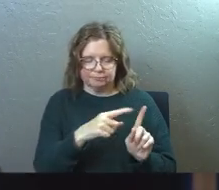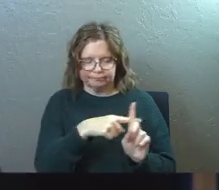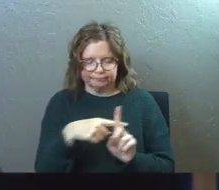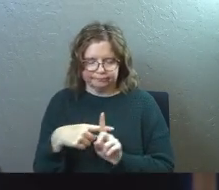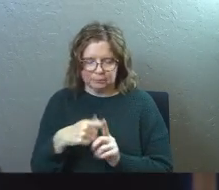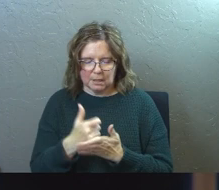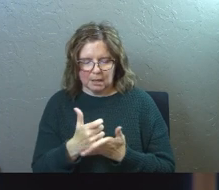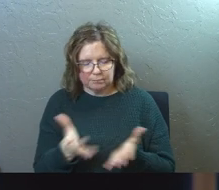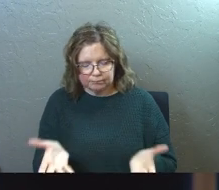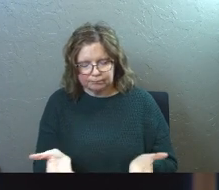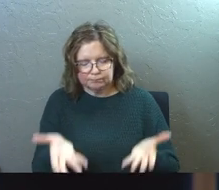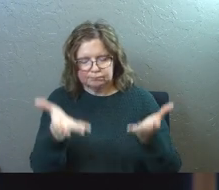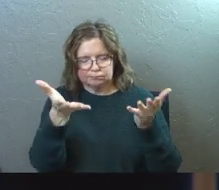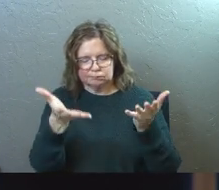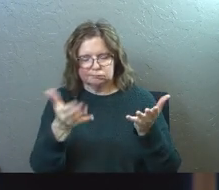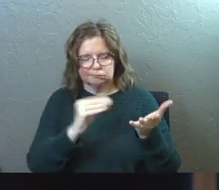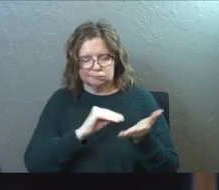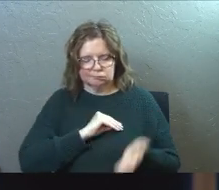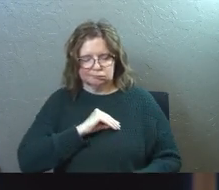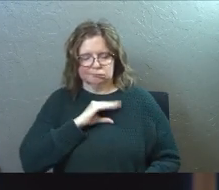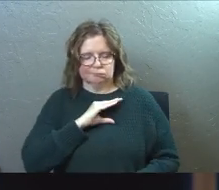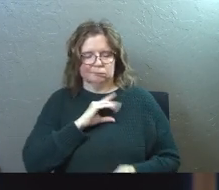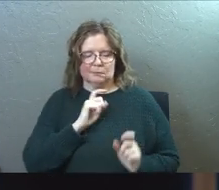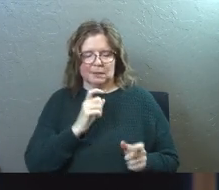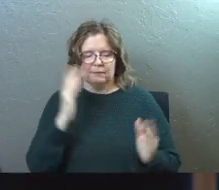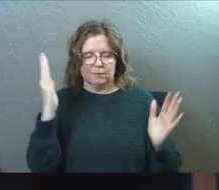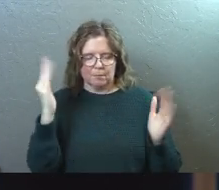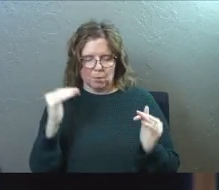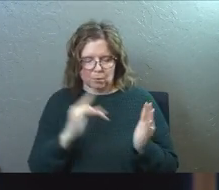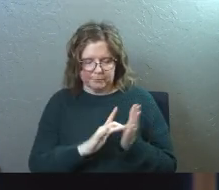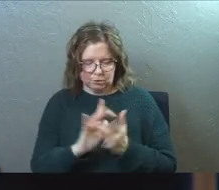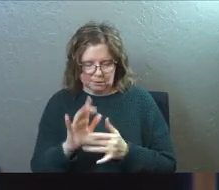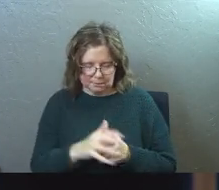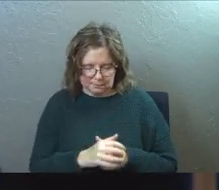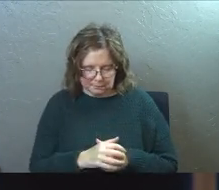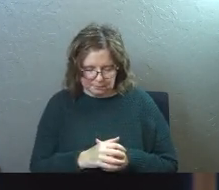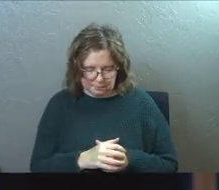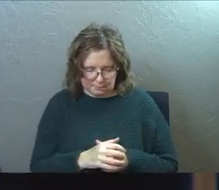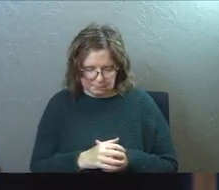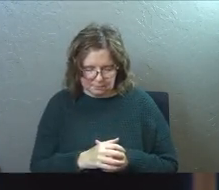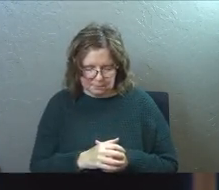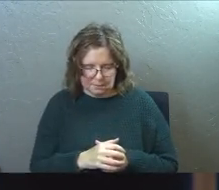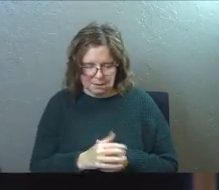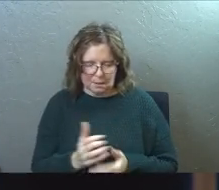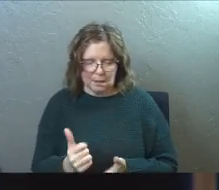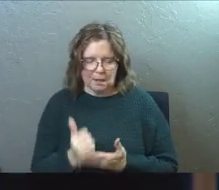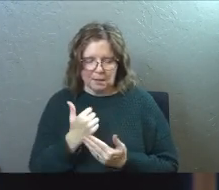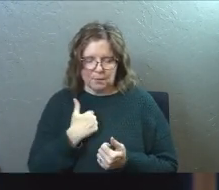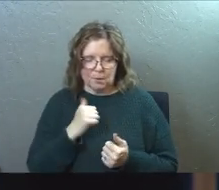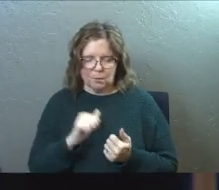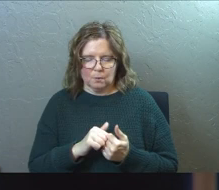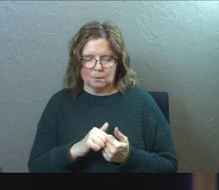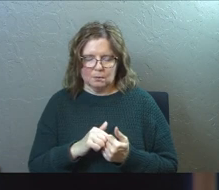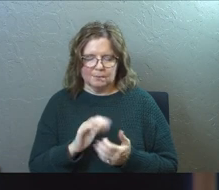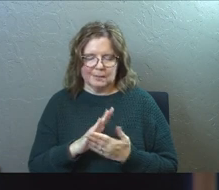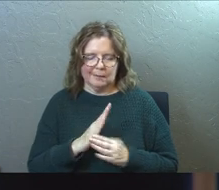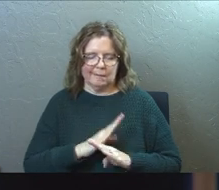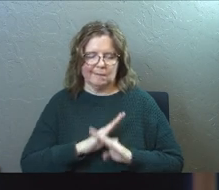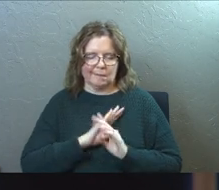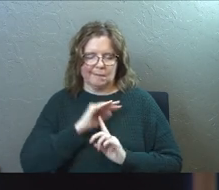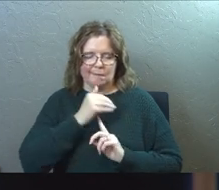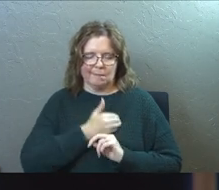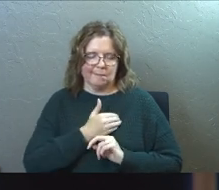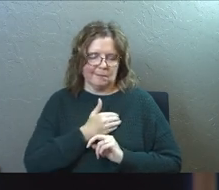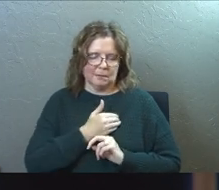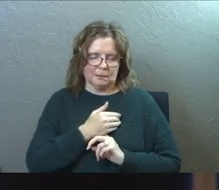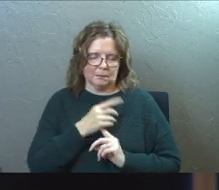can be used to help lift people up, build them up, give them hope, Jesus. So, Lord, help us with this. Be a guard at our mouth,